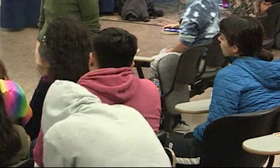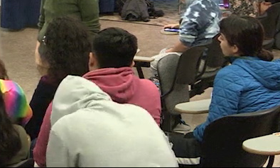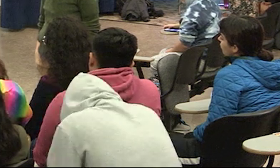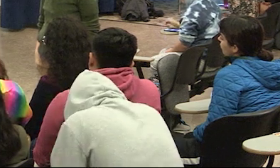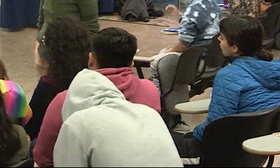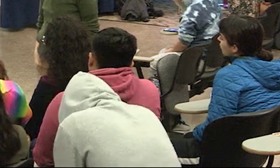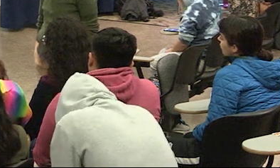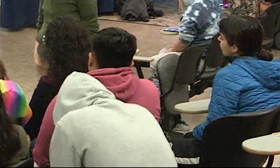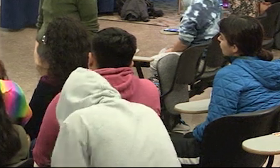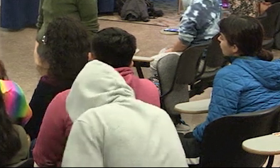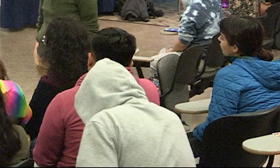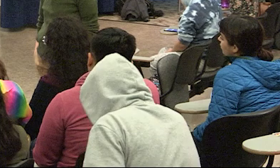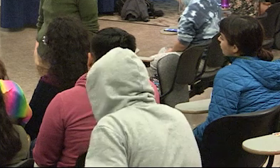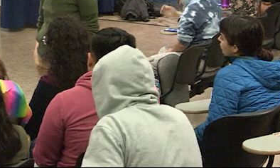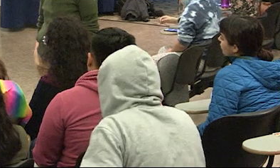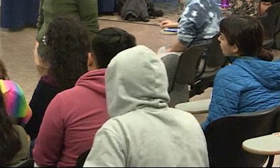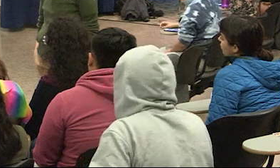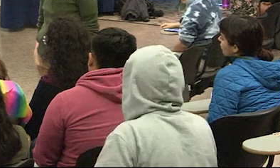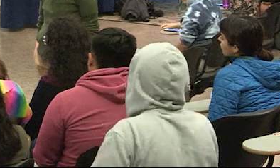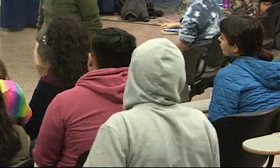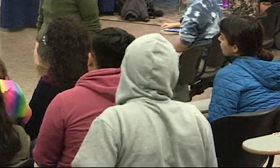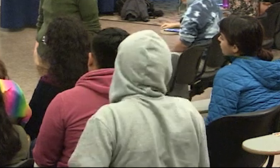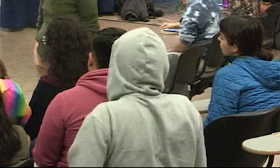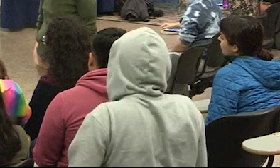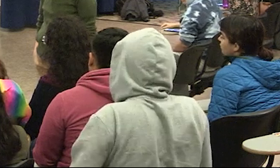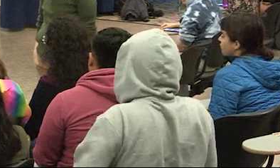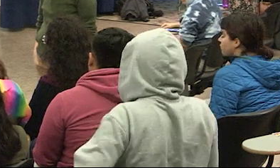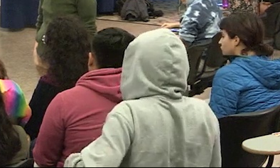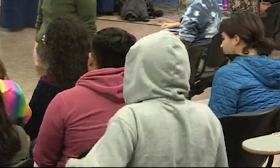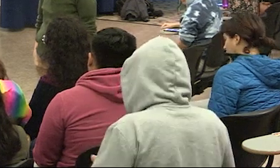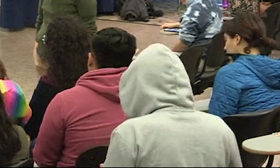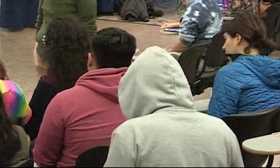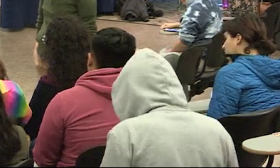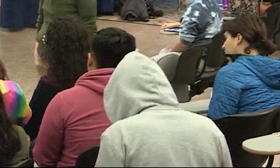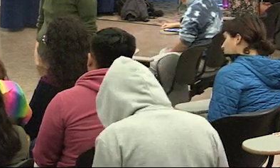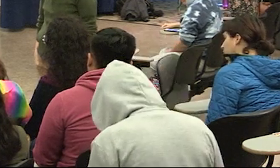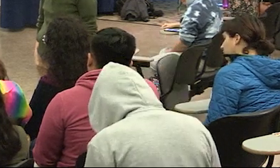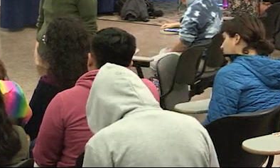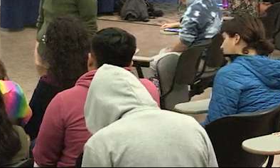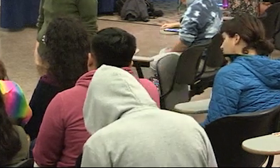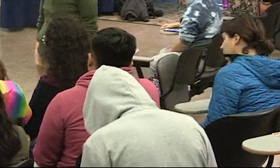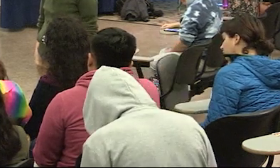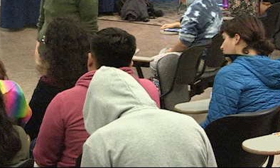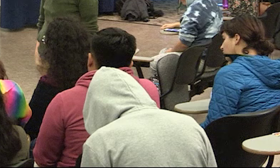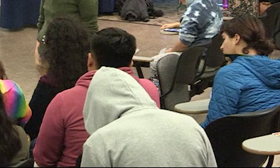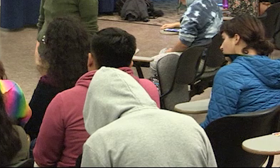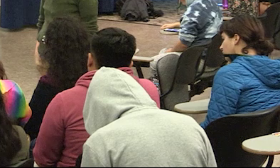judged and not openly speaking about what they feel because they're scared